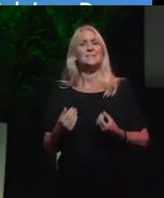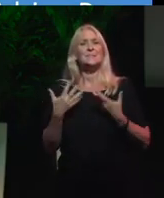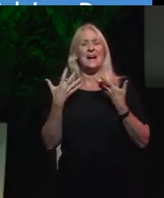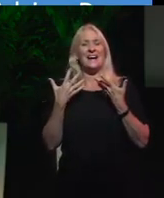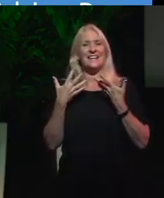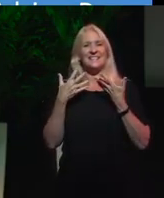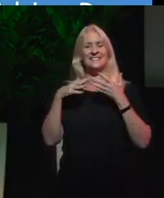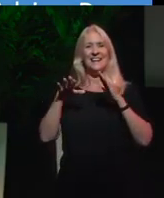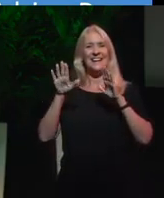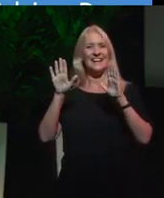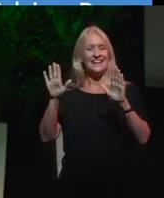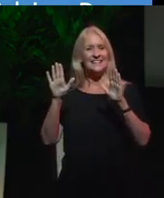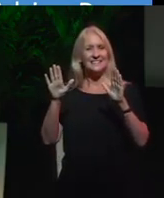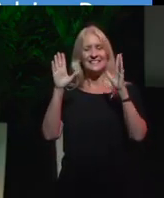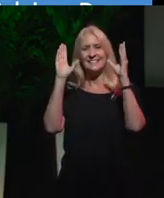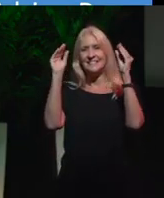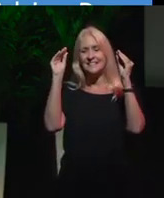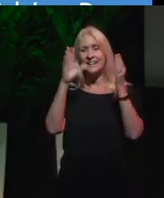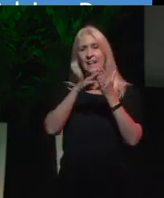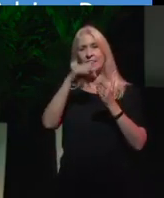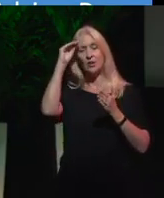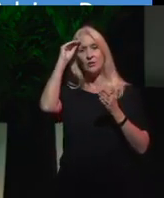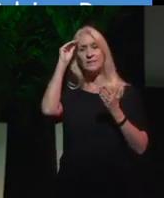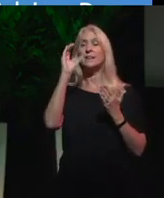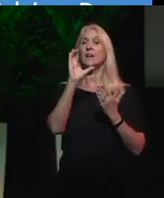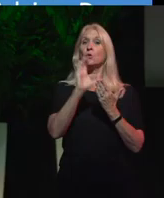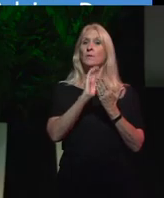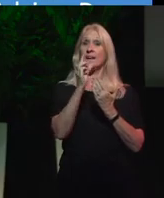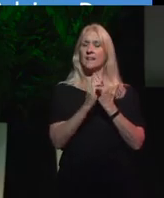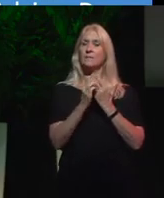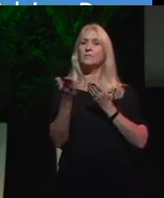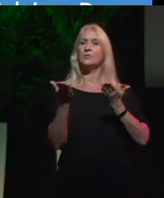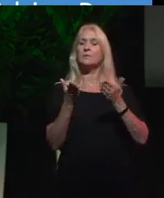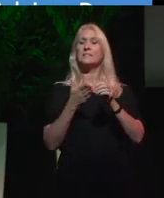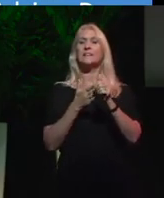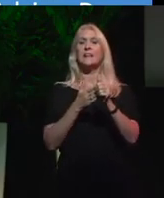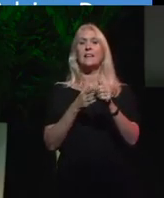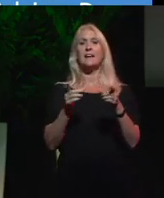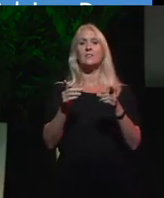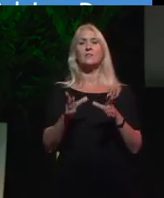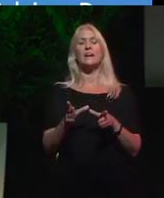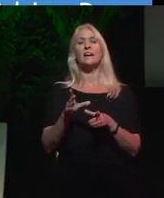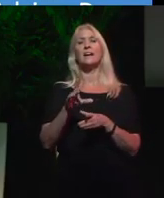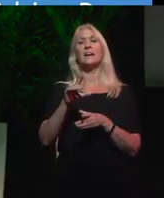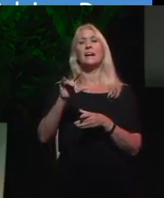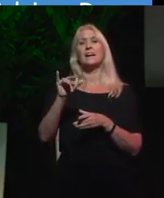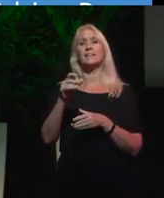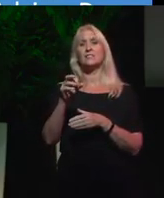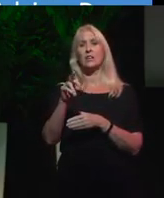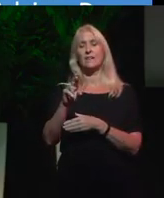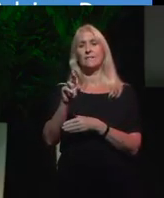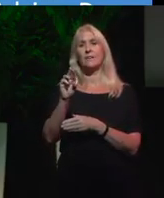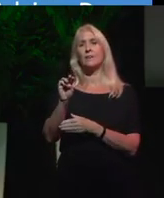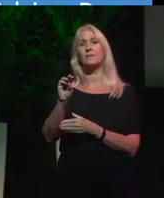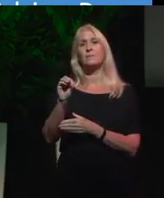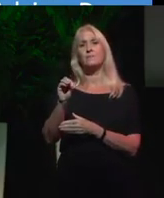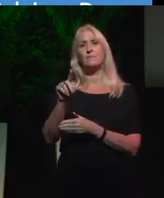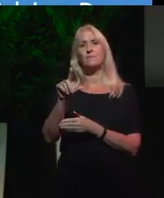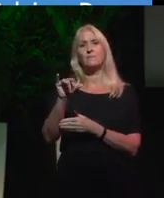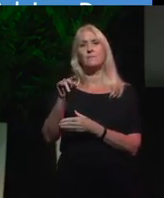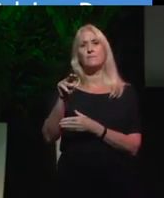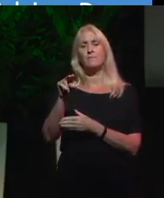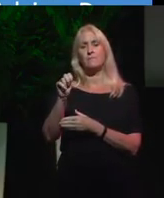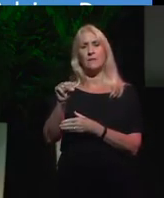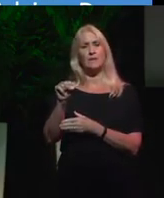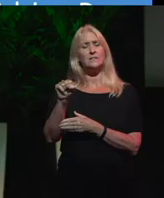learning. In curriculum services, led by Director Jennifer Mullins, we look forward to supporting